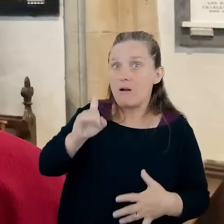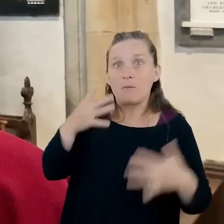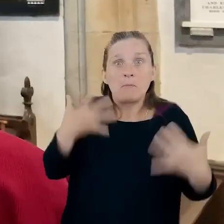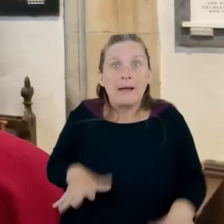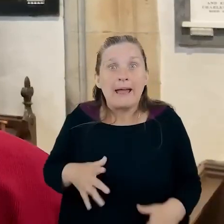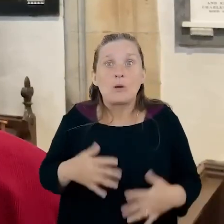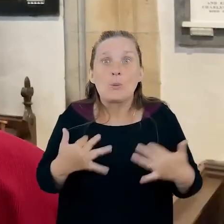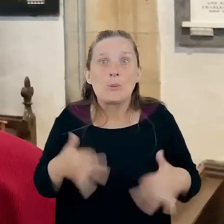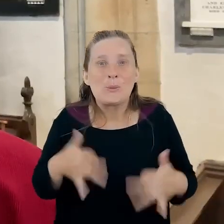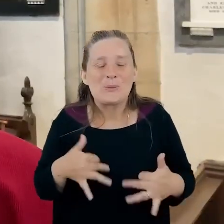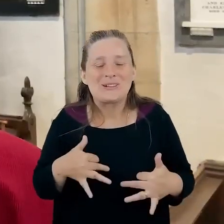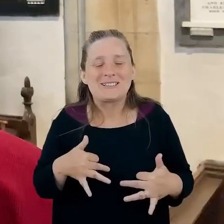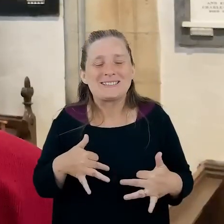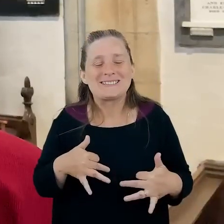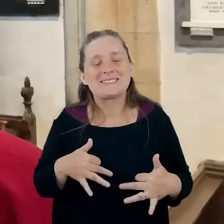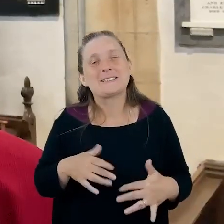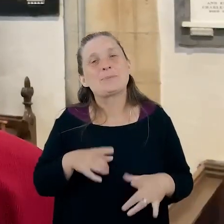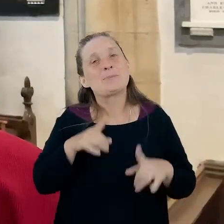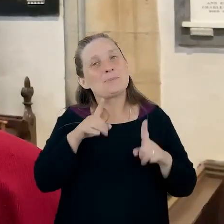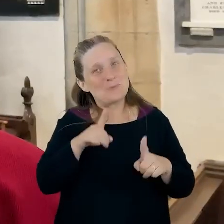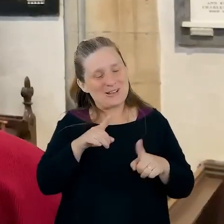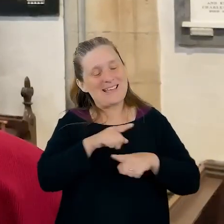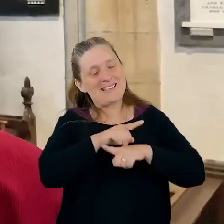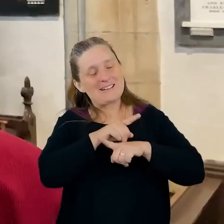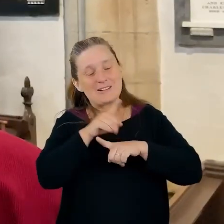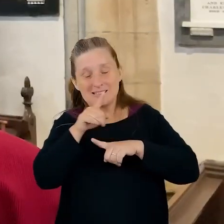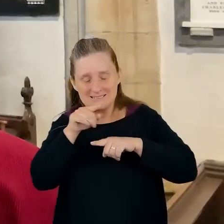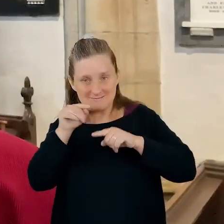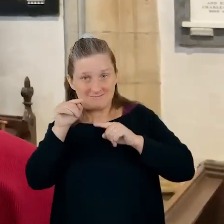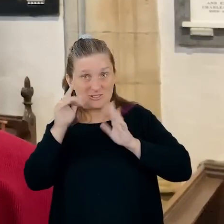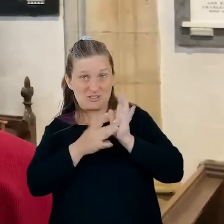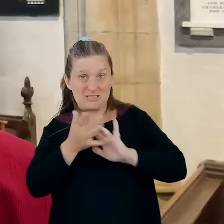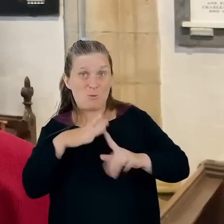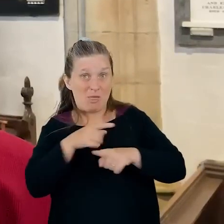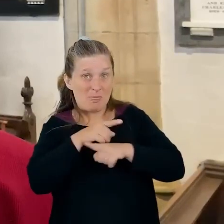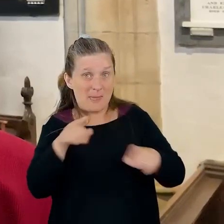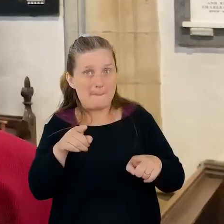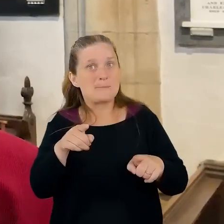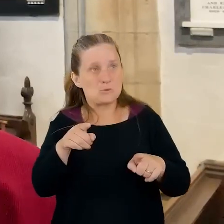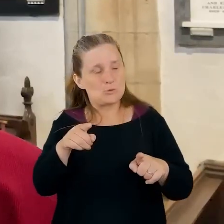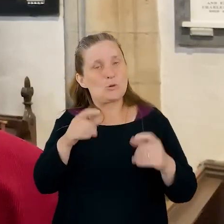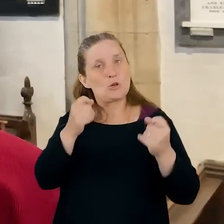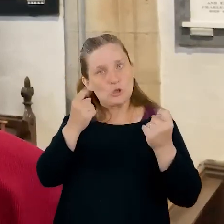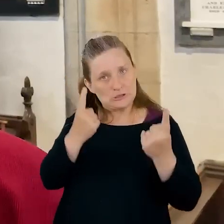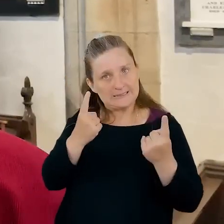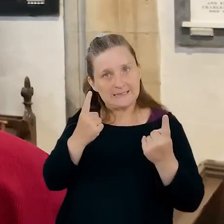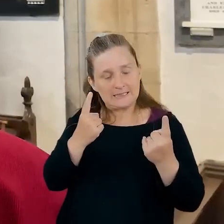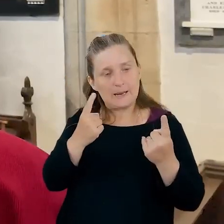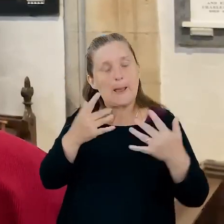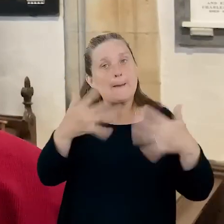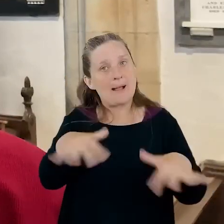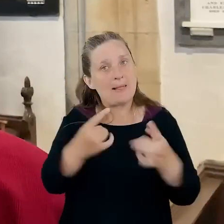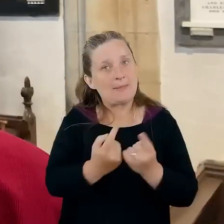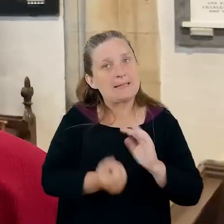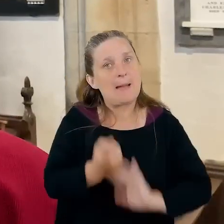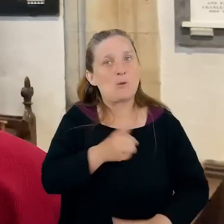things, but he wants them to keep it in perspective. Amazing things happen because God was